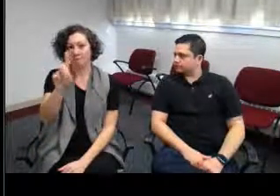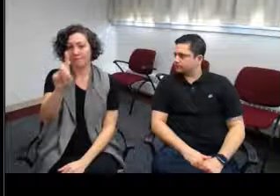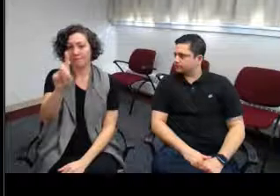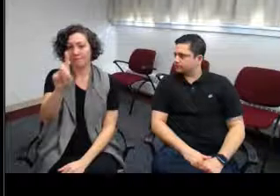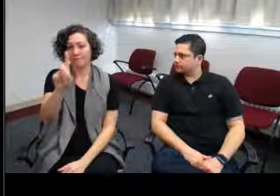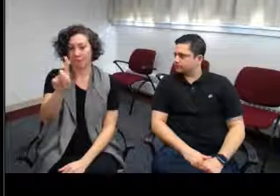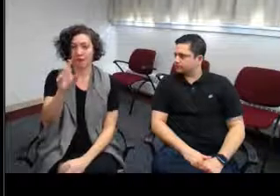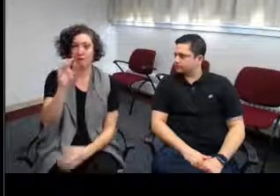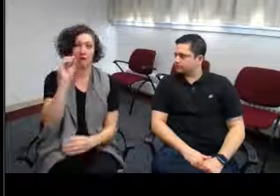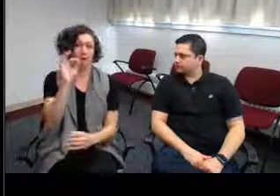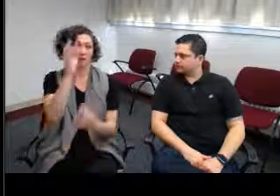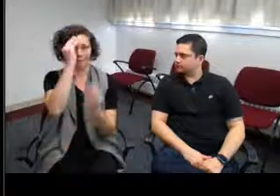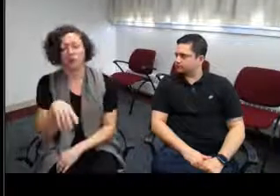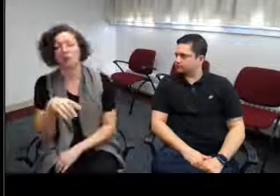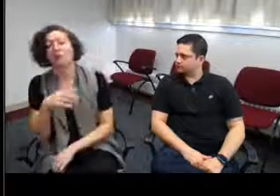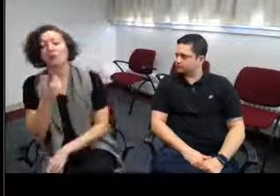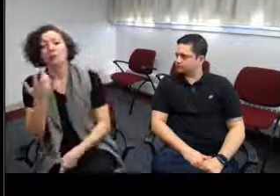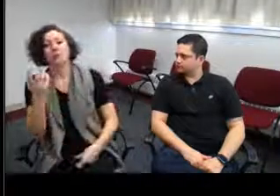information.